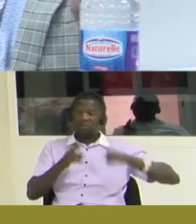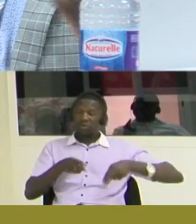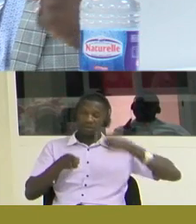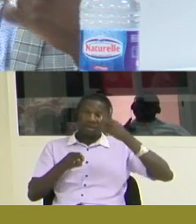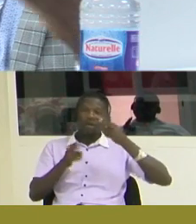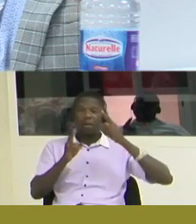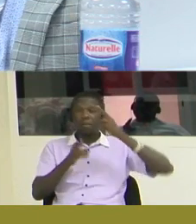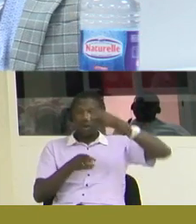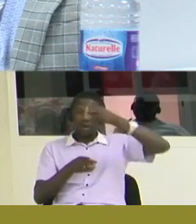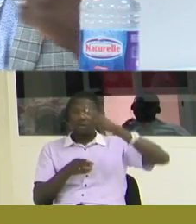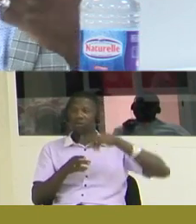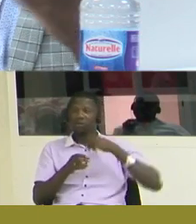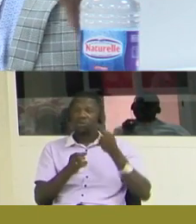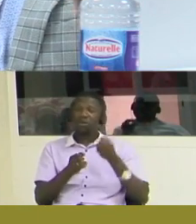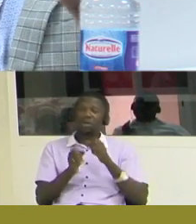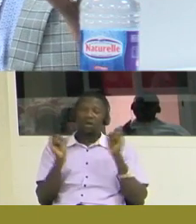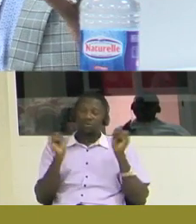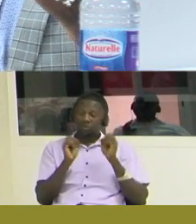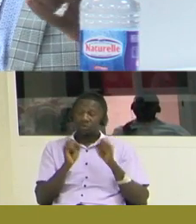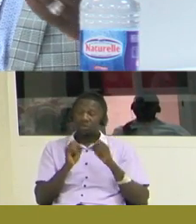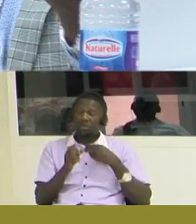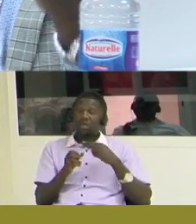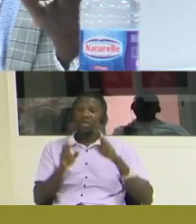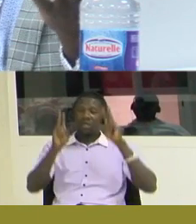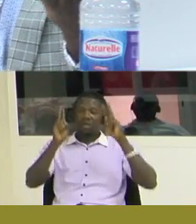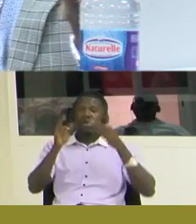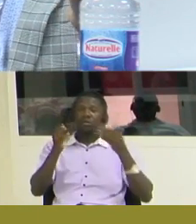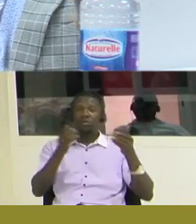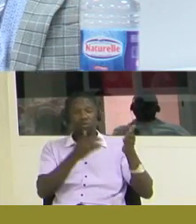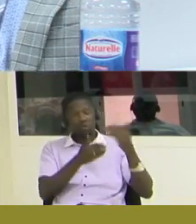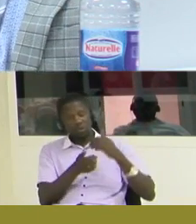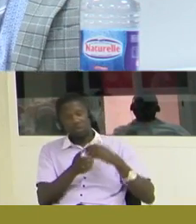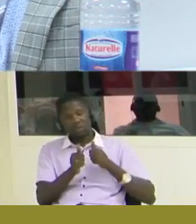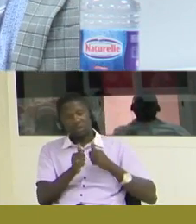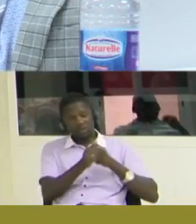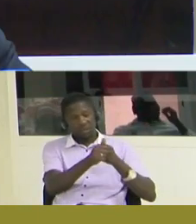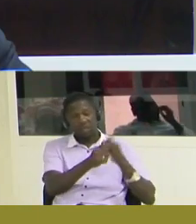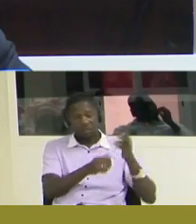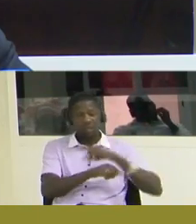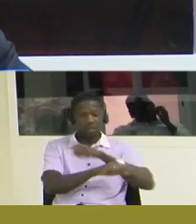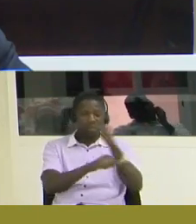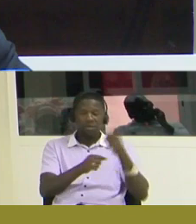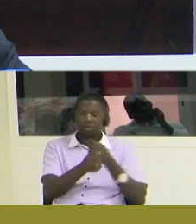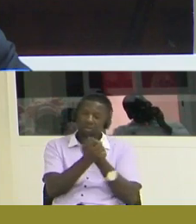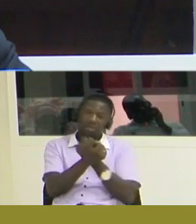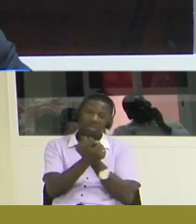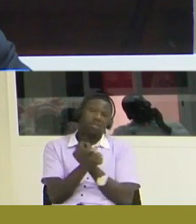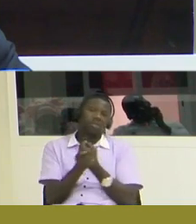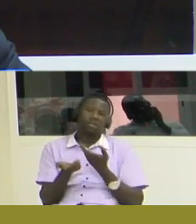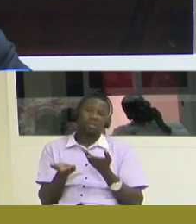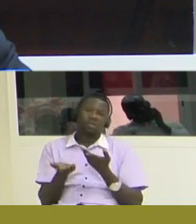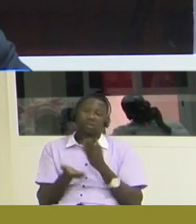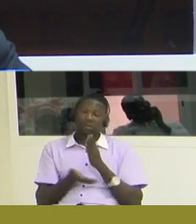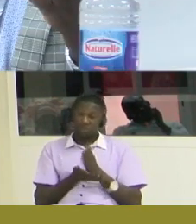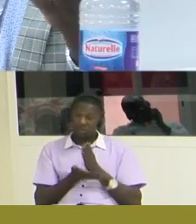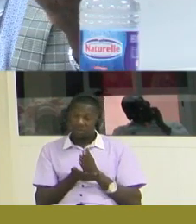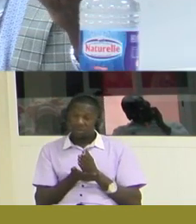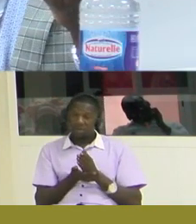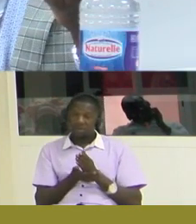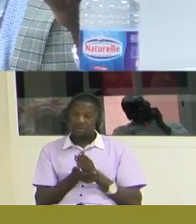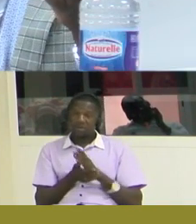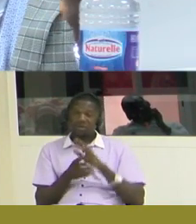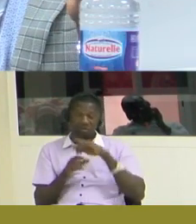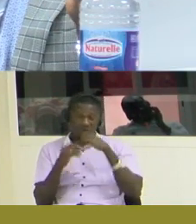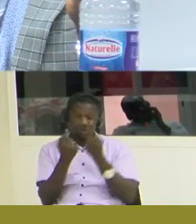Yama brought in the girls and they were arrested that's the story isn't it something like that yes and the story was